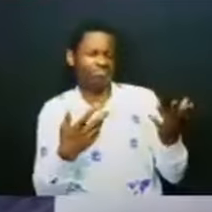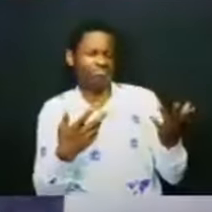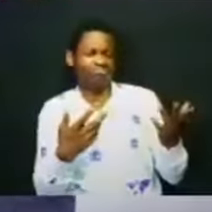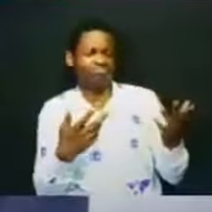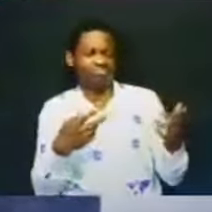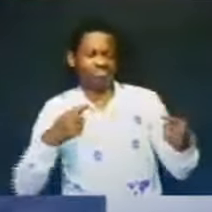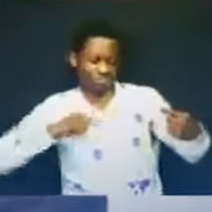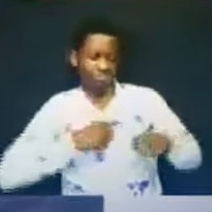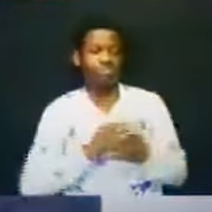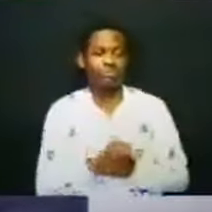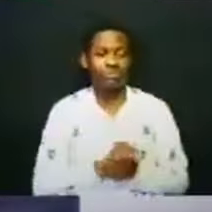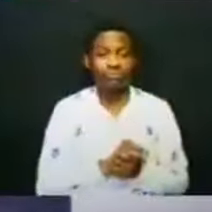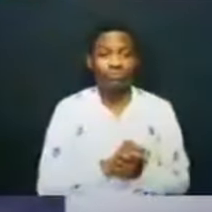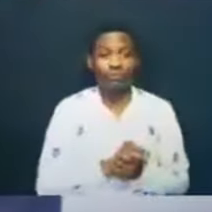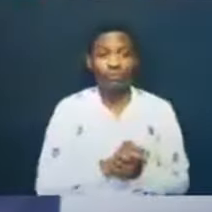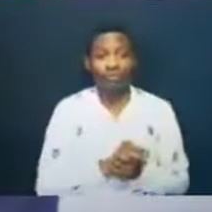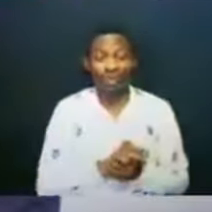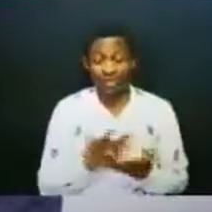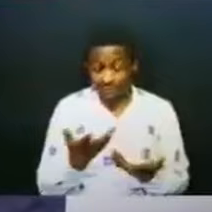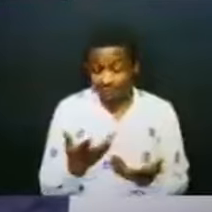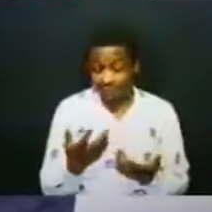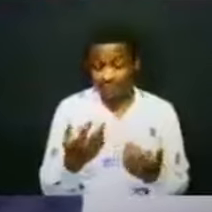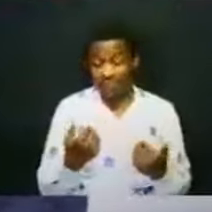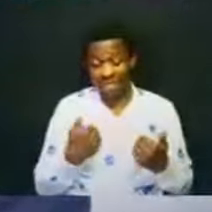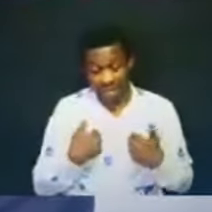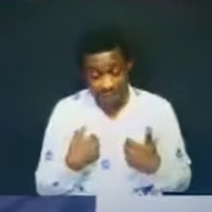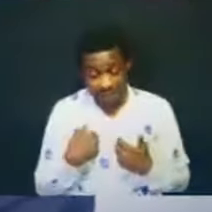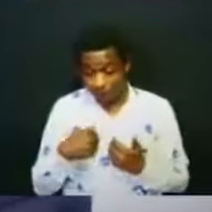that you can get when you harbor bitterness.